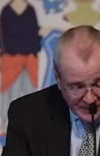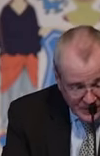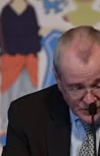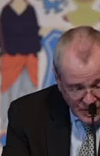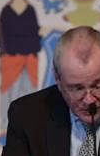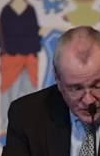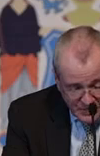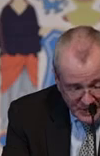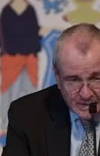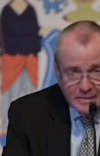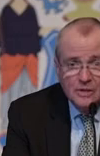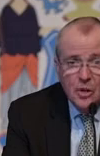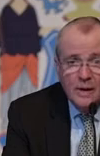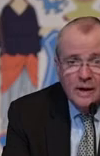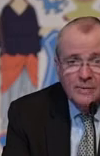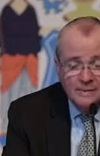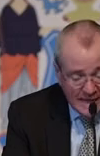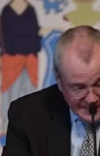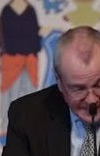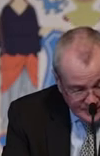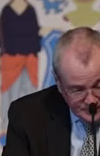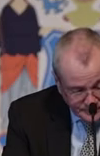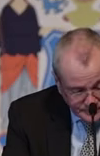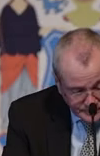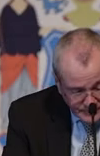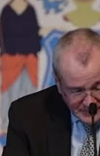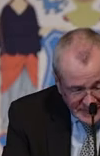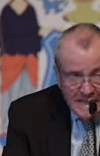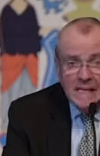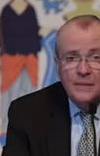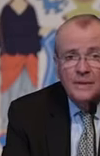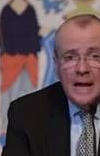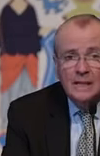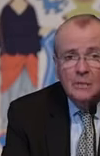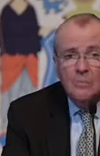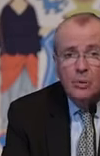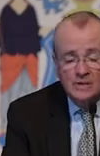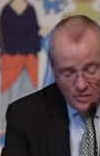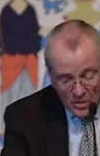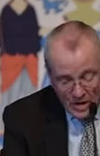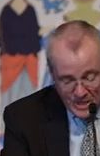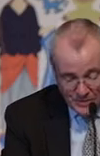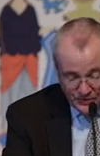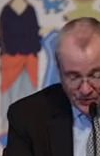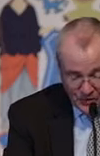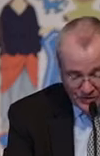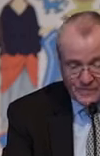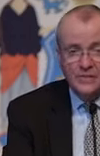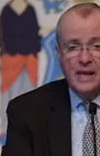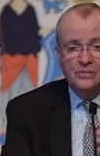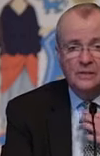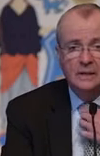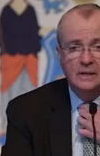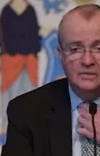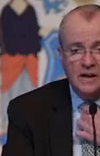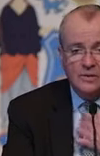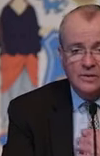keep those numbers going up and not down. In the nightly reporting from our hospitals, there are